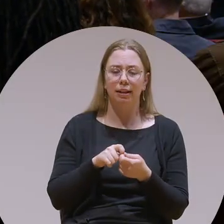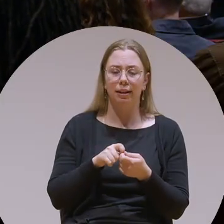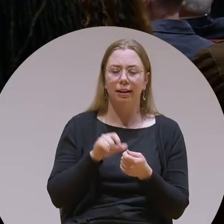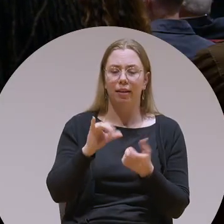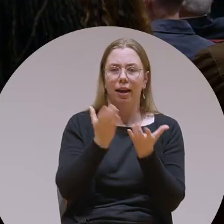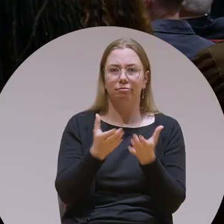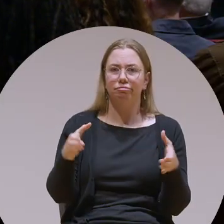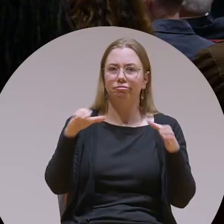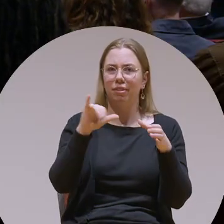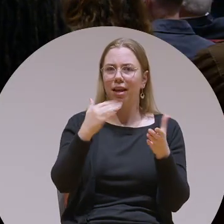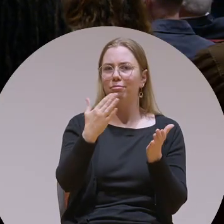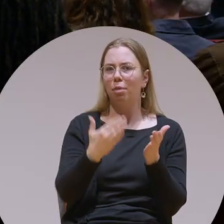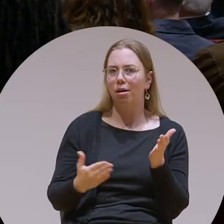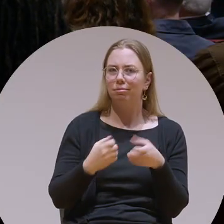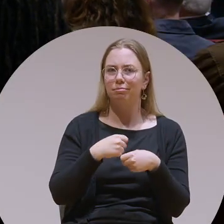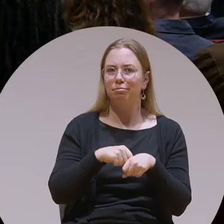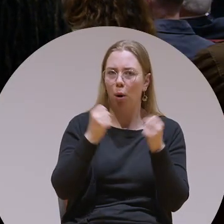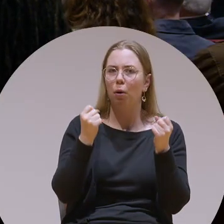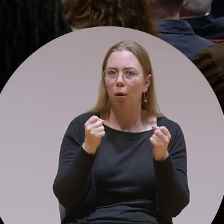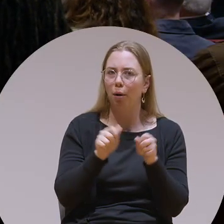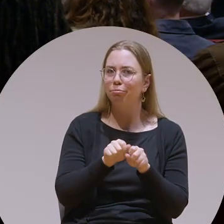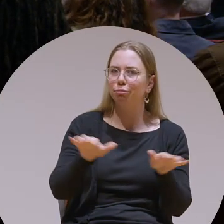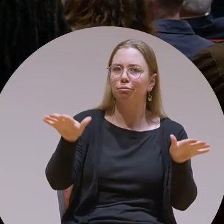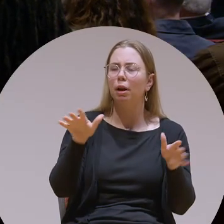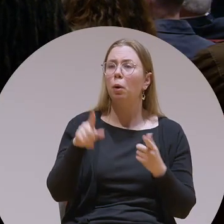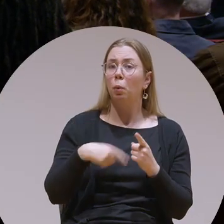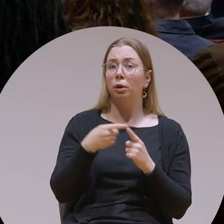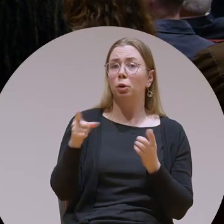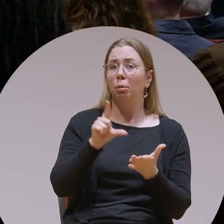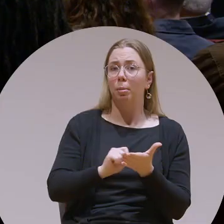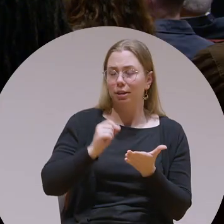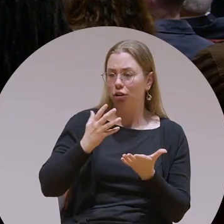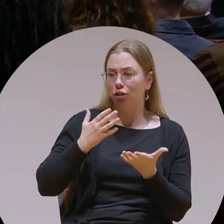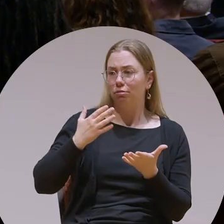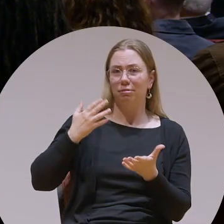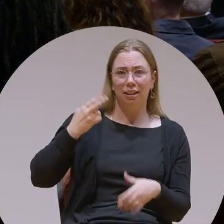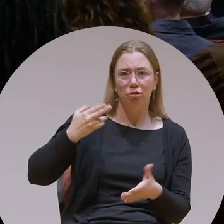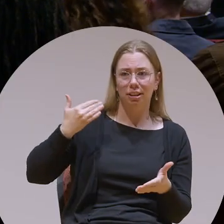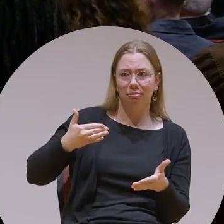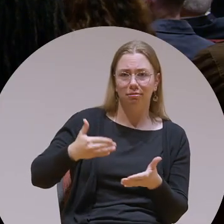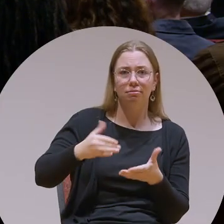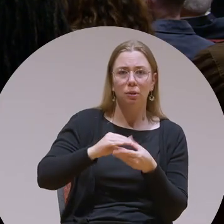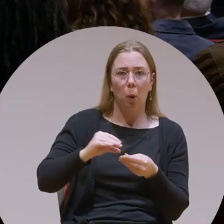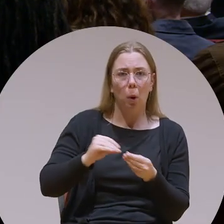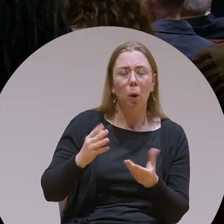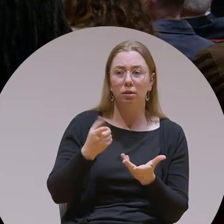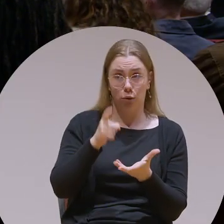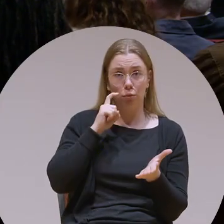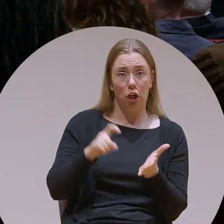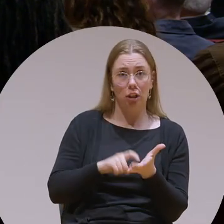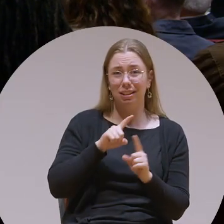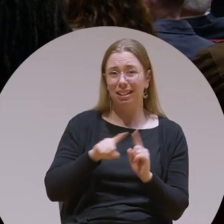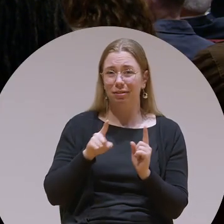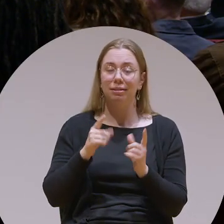crater, when you decide to publish your provenance narrative, do you acknowledge that there are different pieces that have different